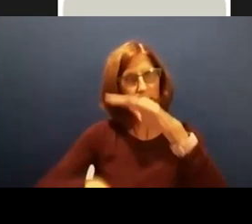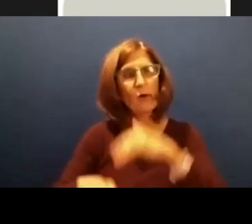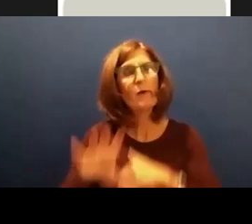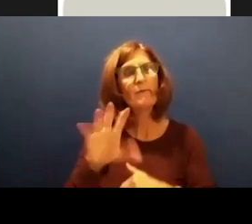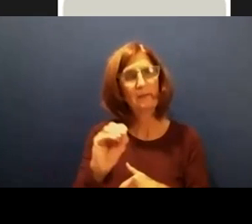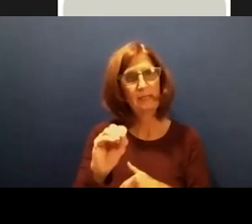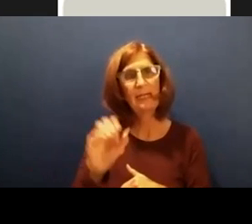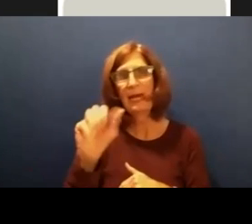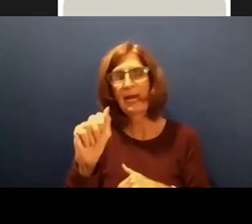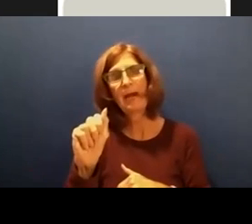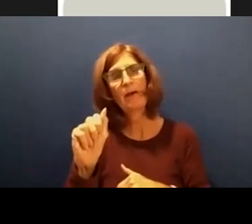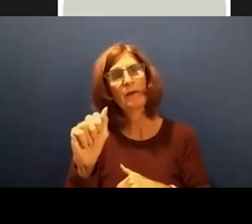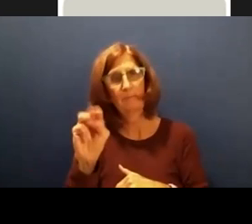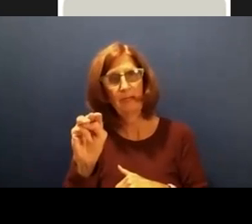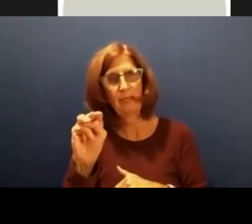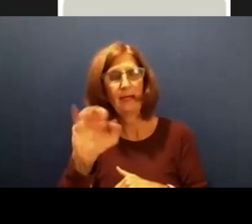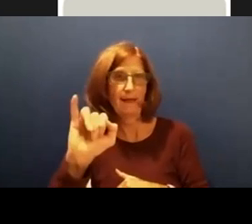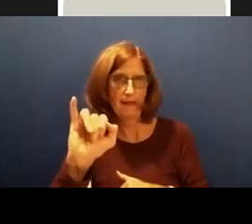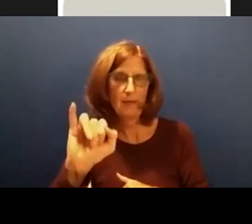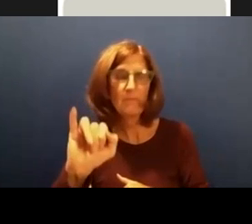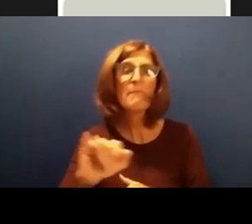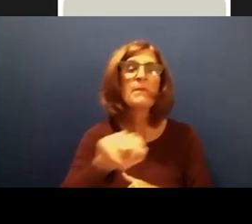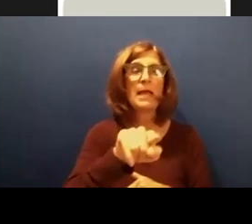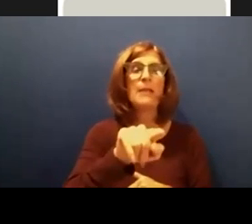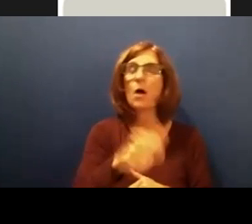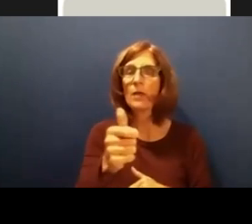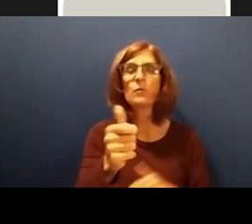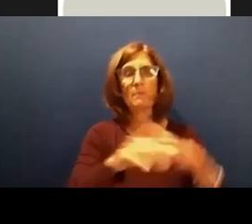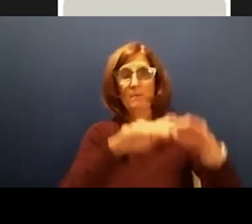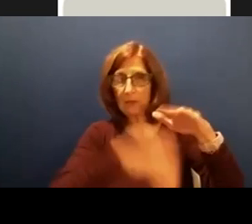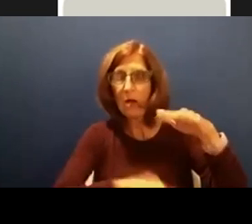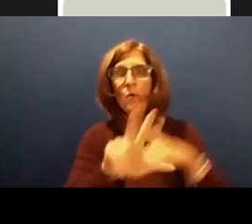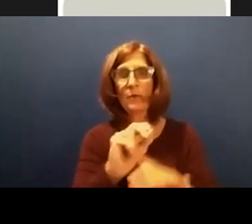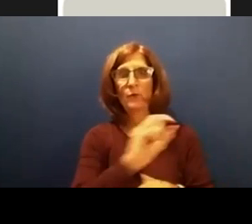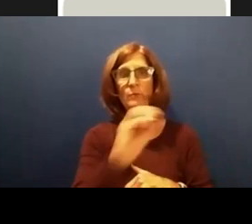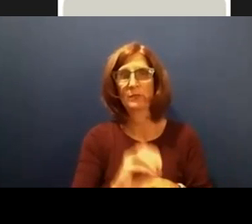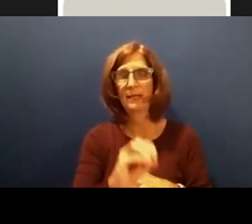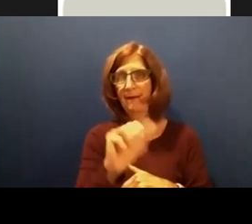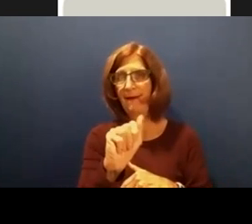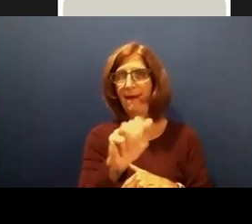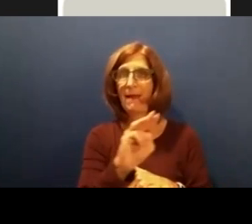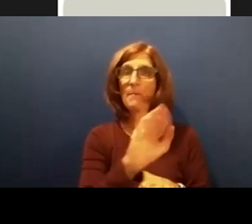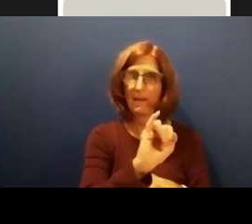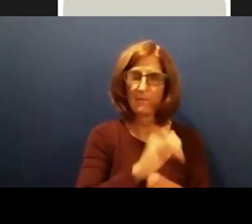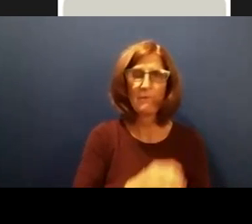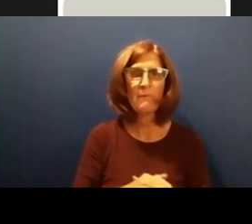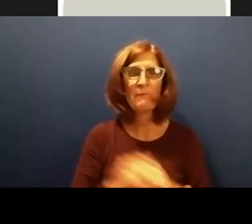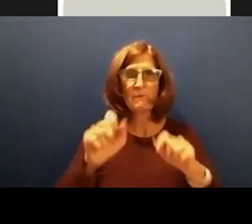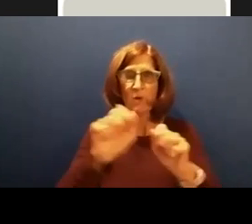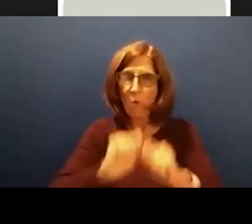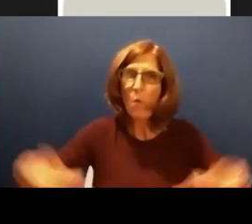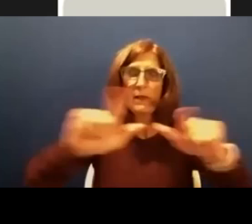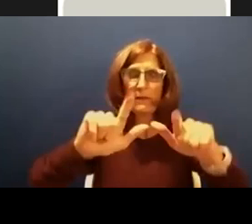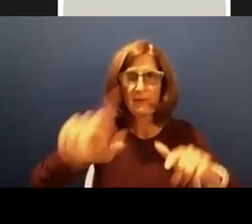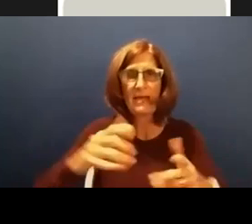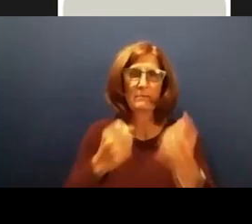median income, and 24 units will be rented to households at or below 30% AMI. All units are supported with a